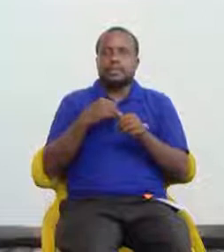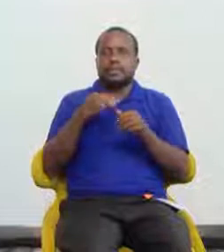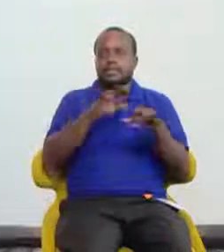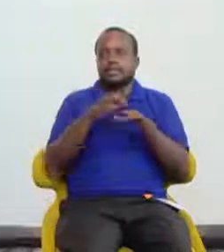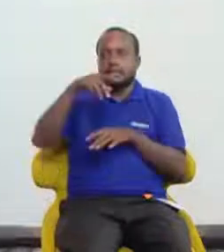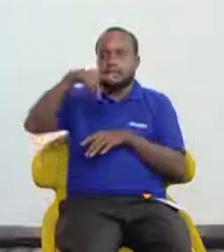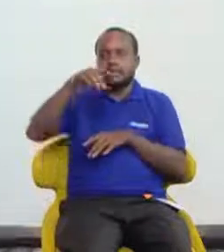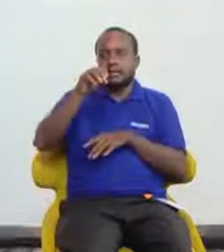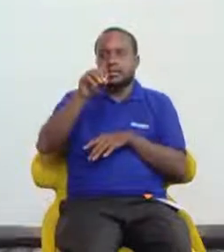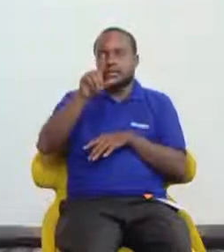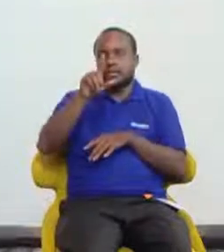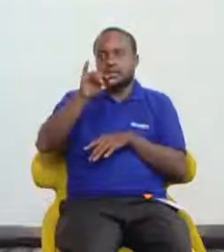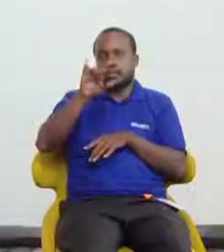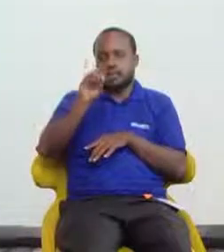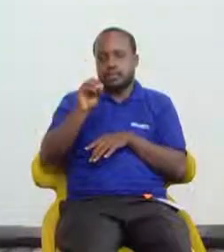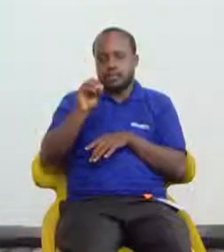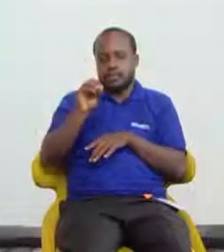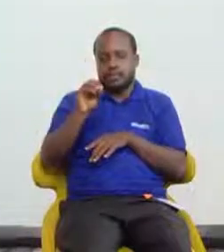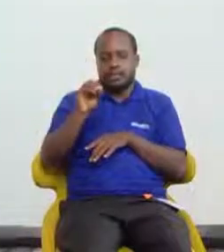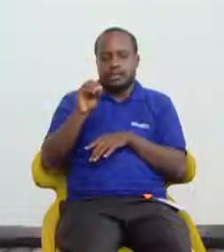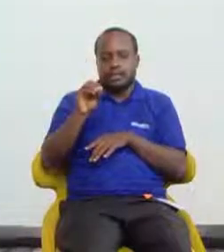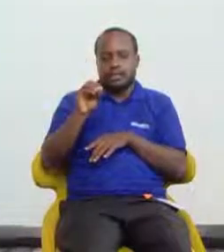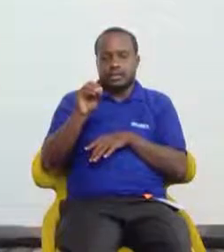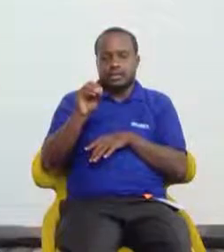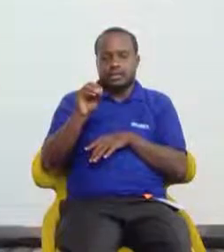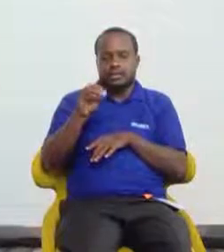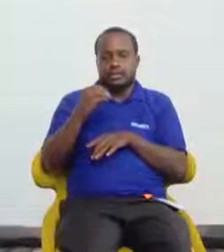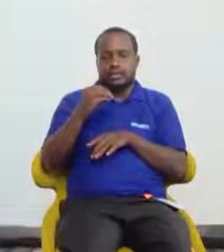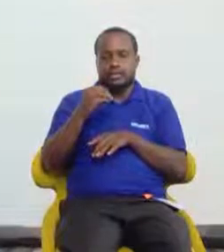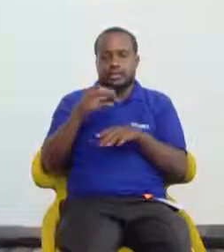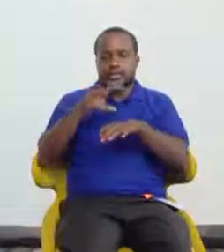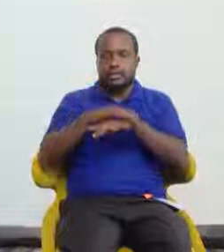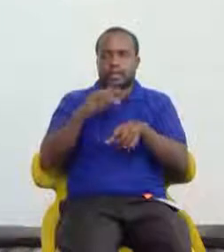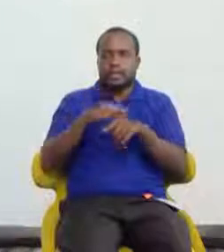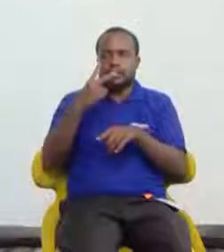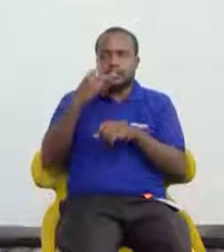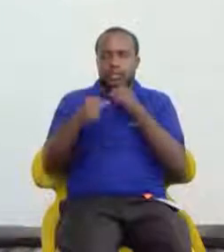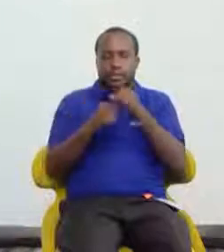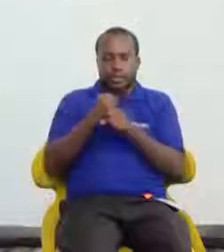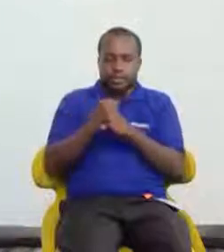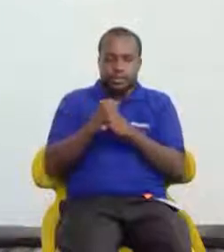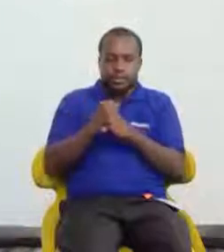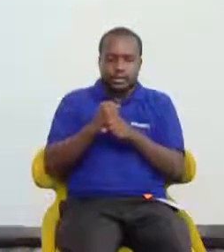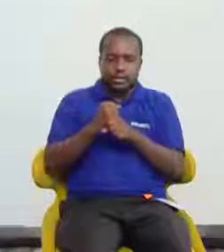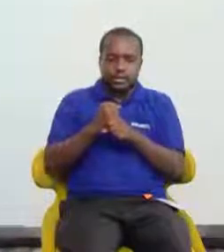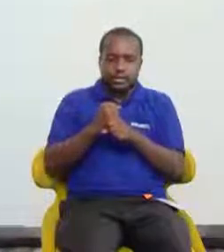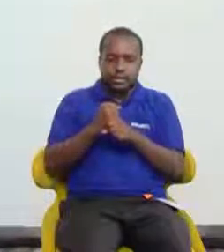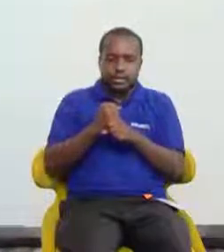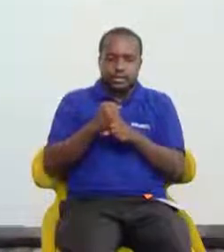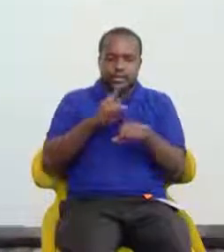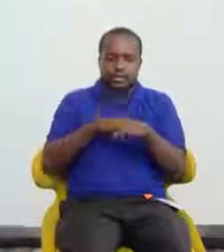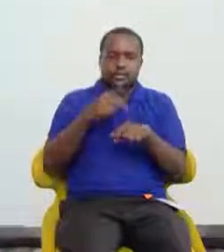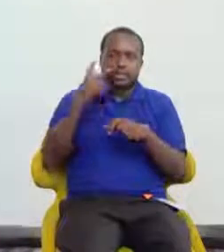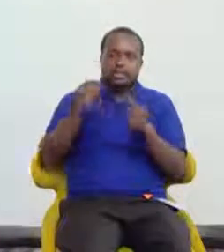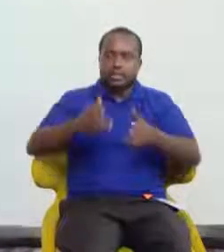and I got this when I was only 2 years, so I just lived this all my life. So when people see me driving fast in my Tesla, they